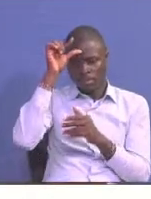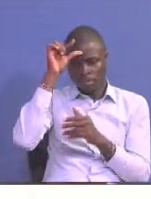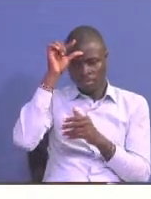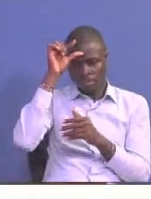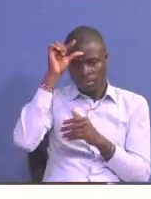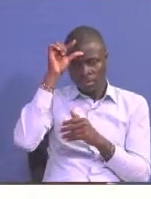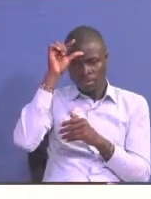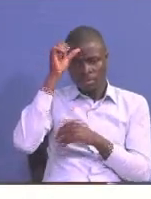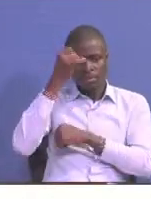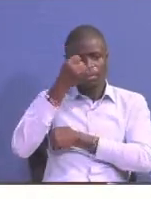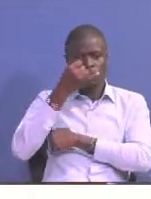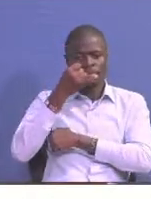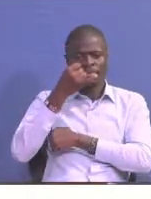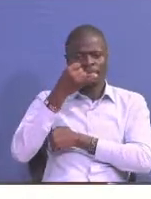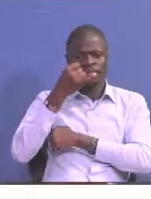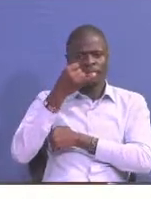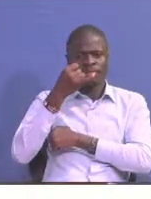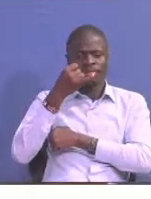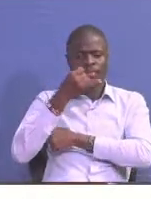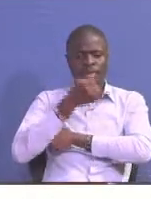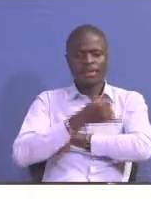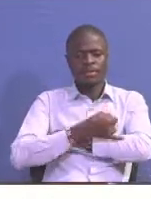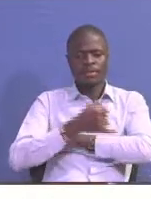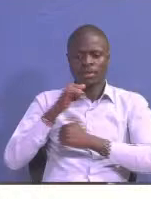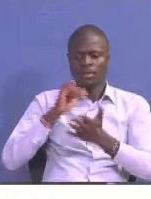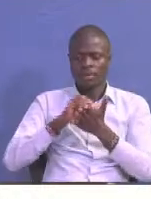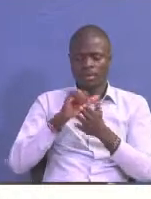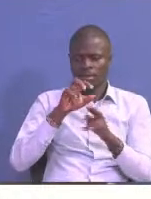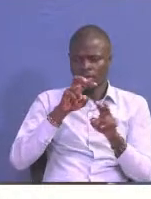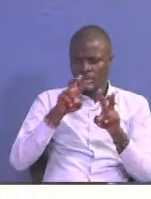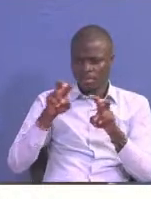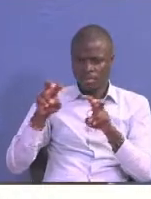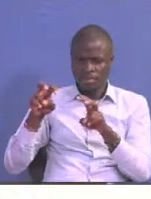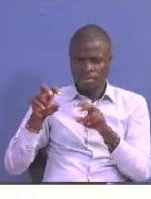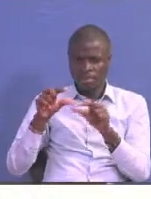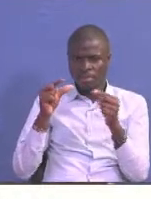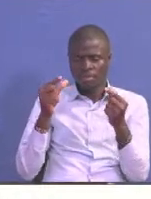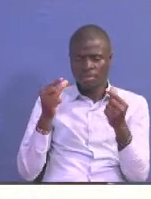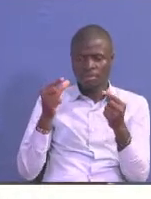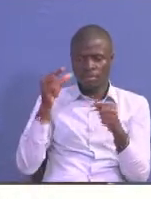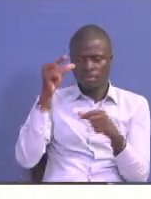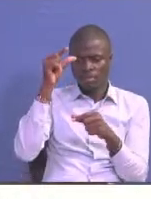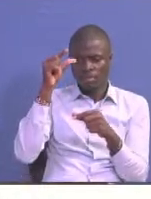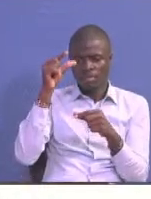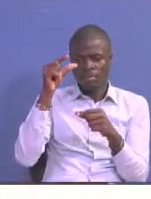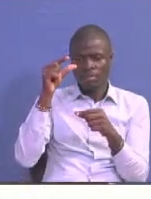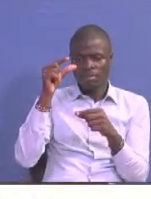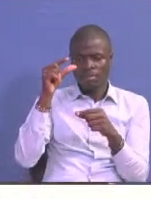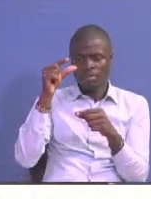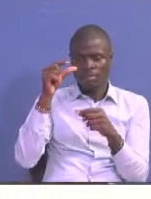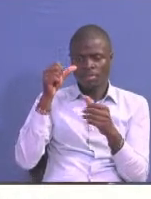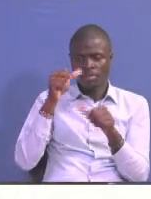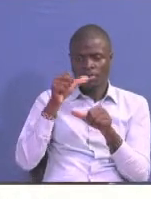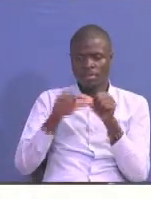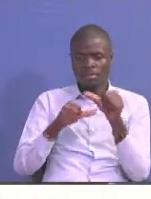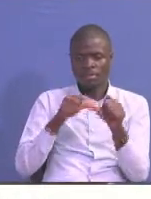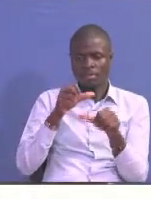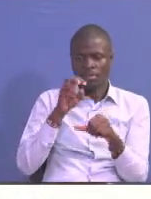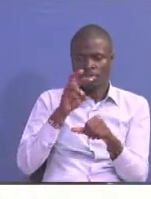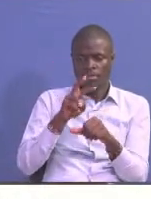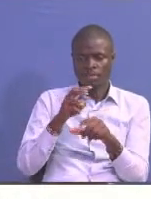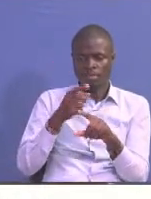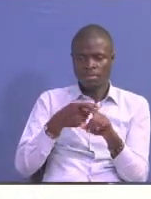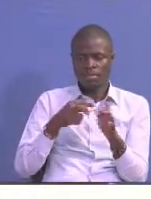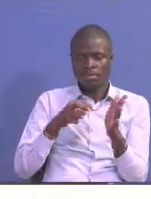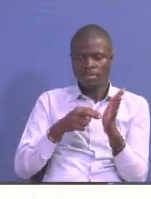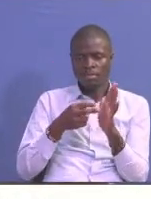to monitor the activities in the university. Senate, by definition, the way I know